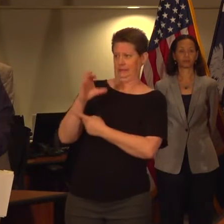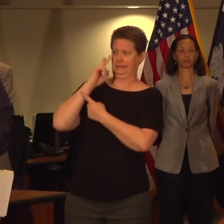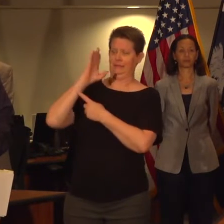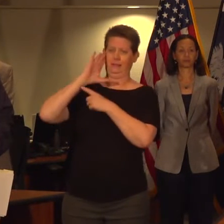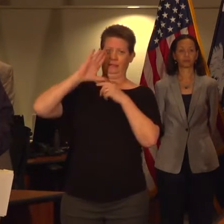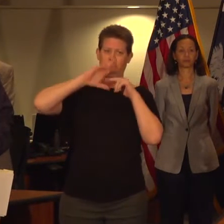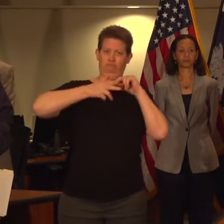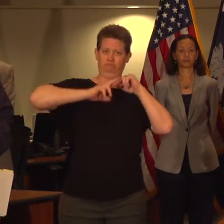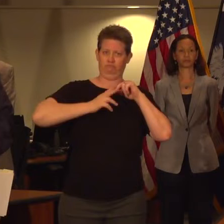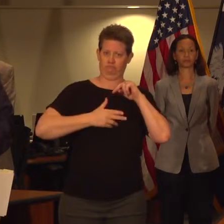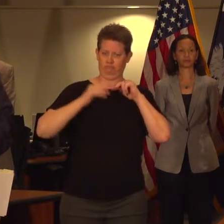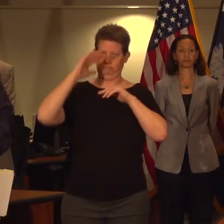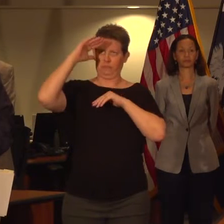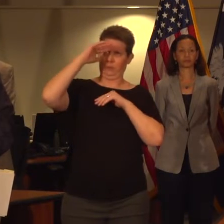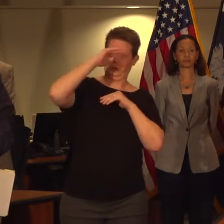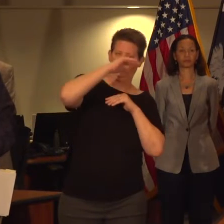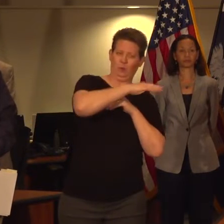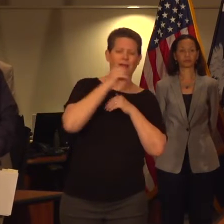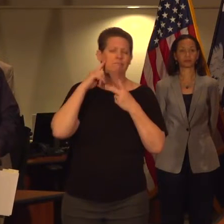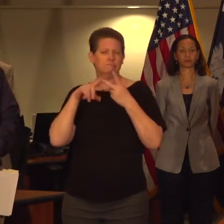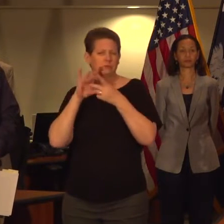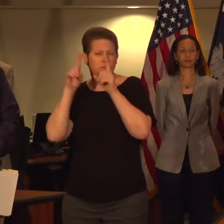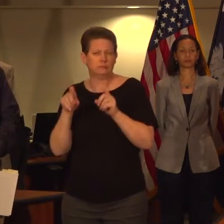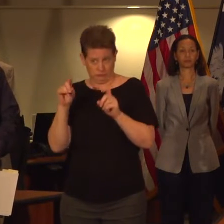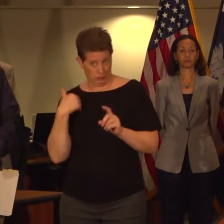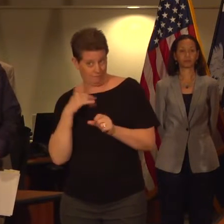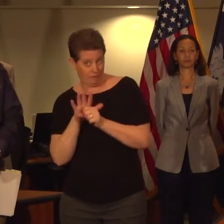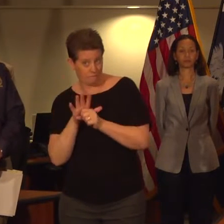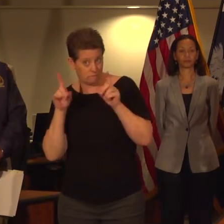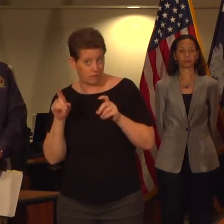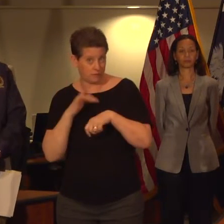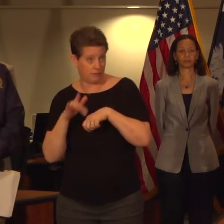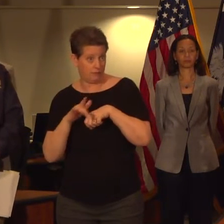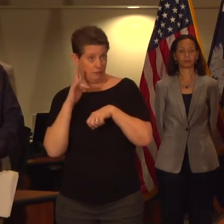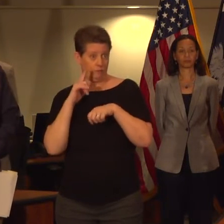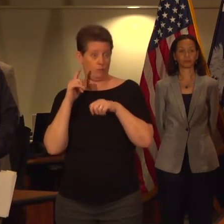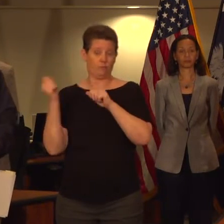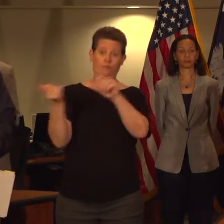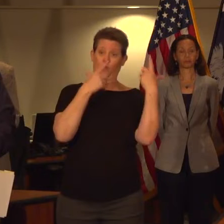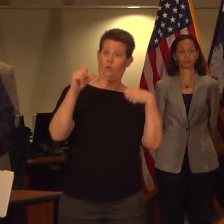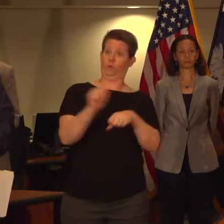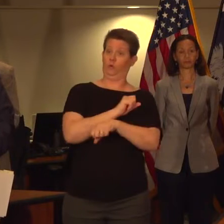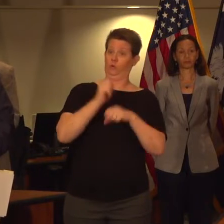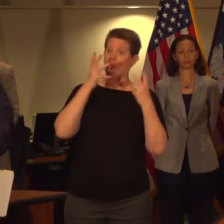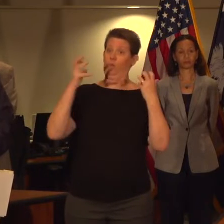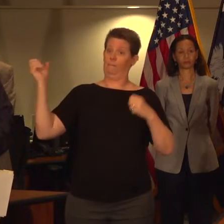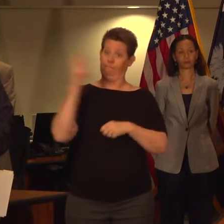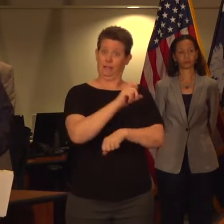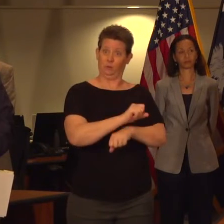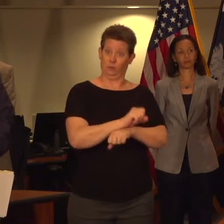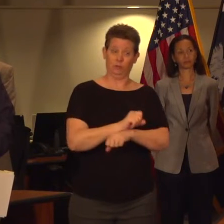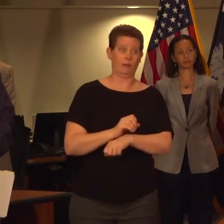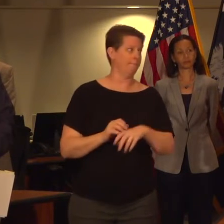decrease in cases? And to the tests, do you have enough tests available for every worker who would want to go back to work?